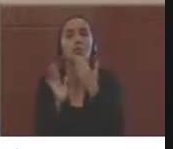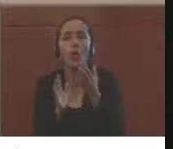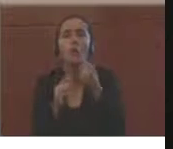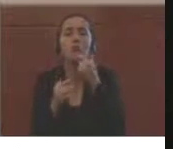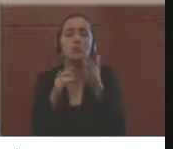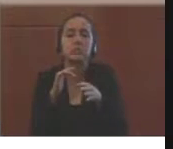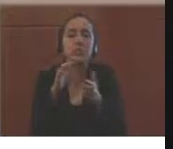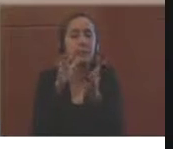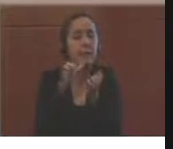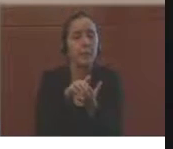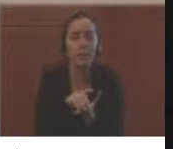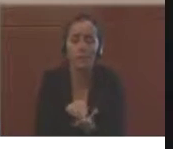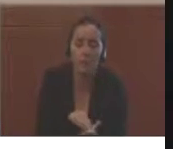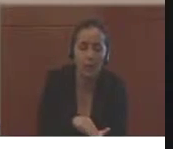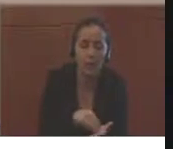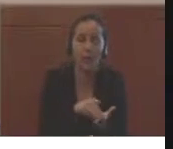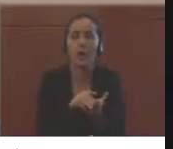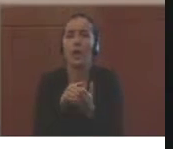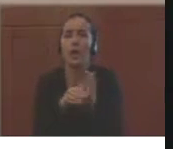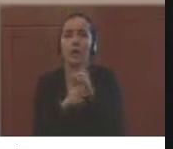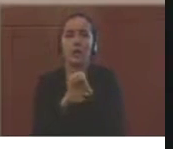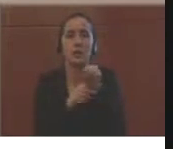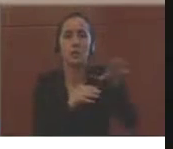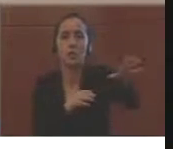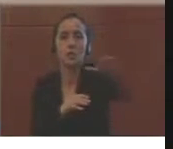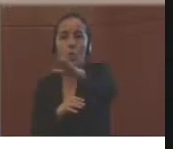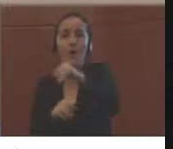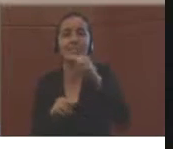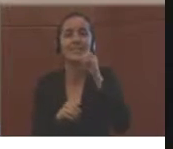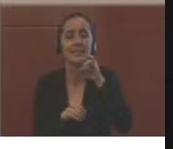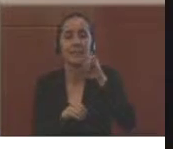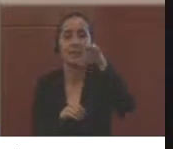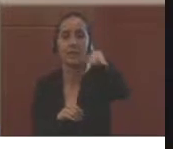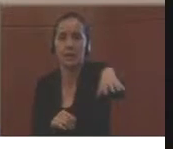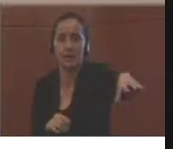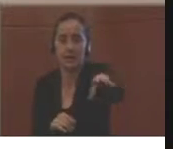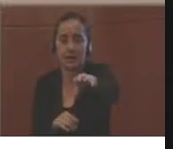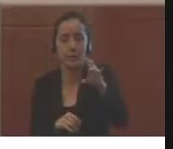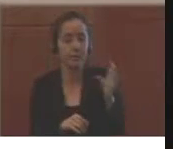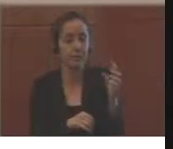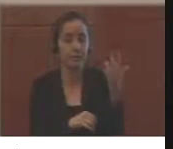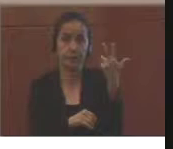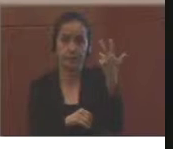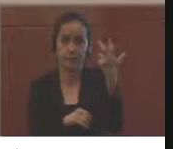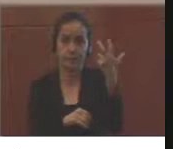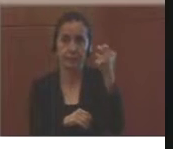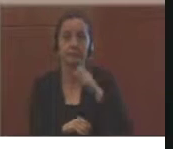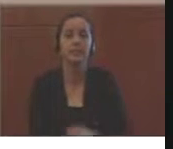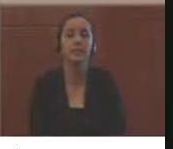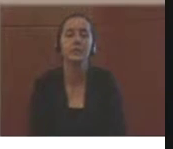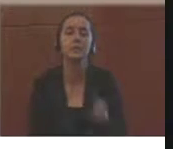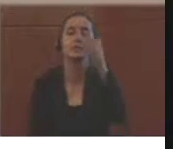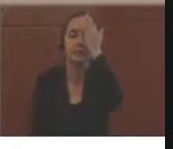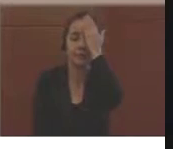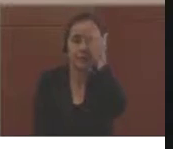to the unique situation of small island and developing states in terms of exposure and vulnerability.